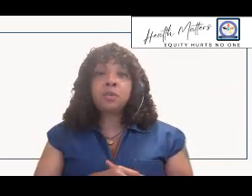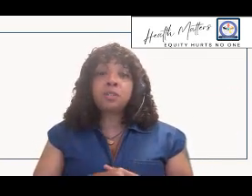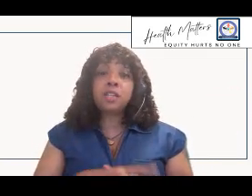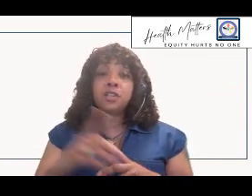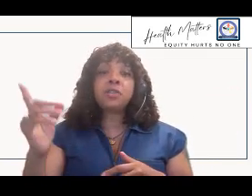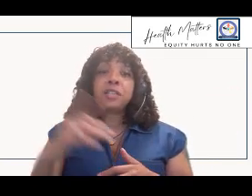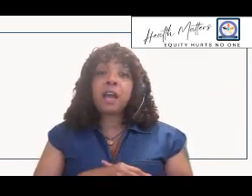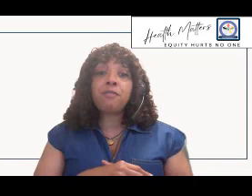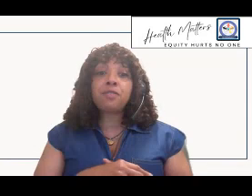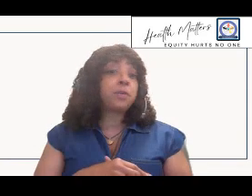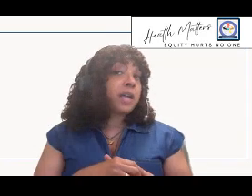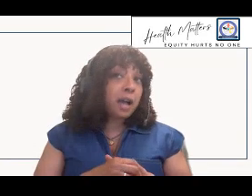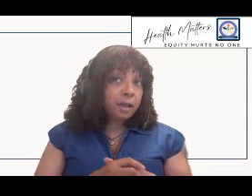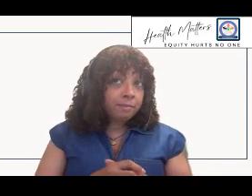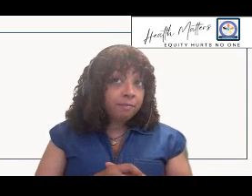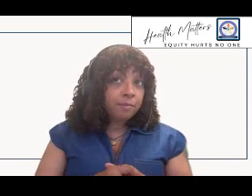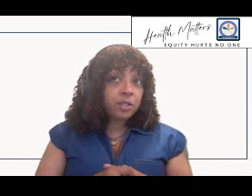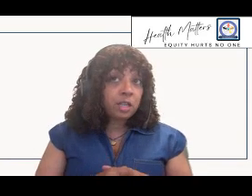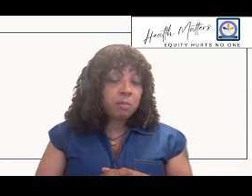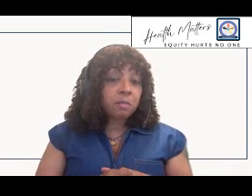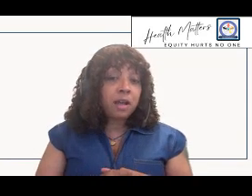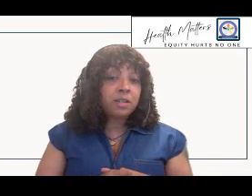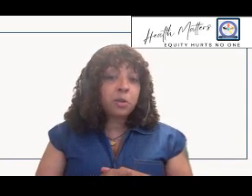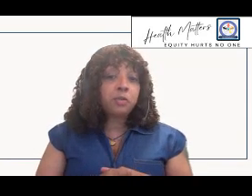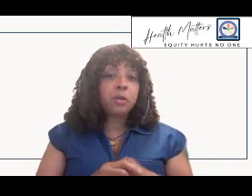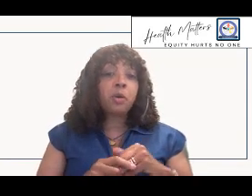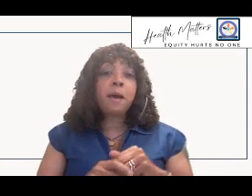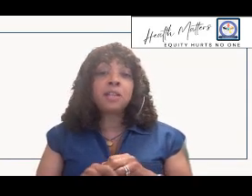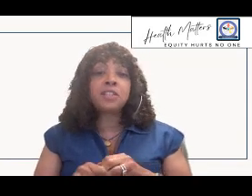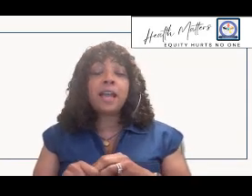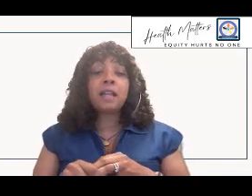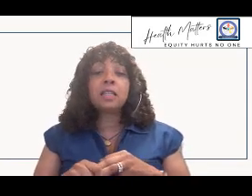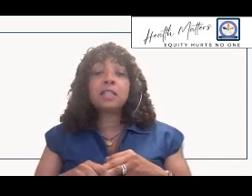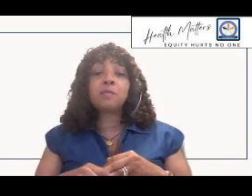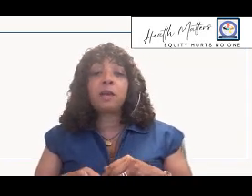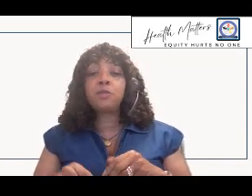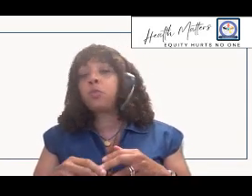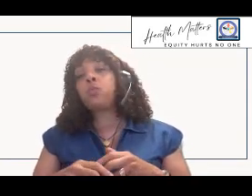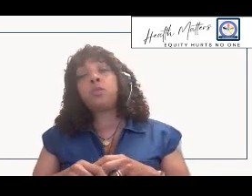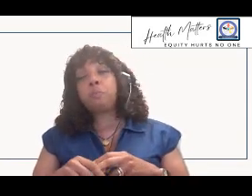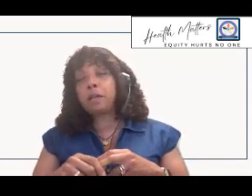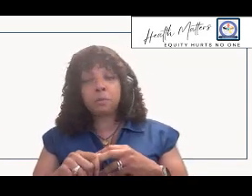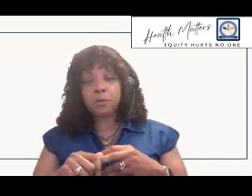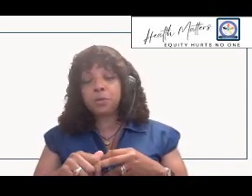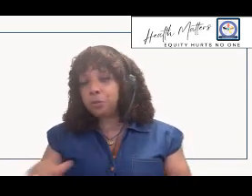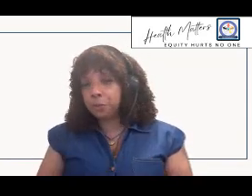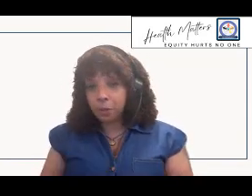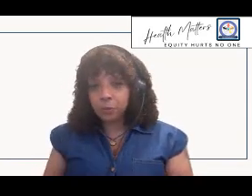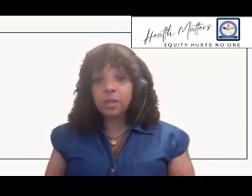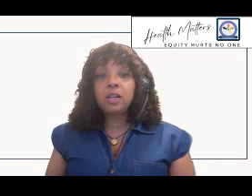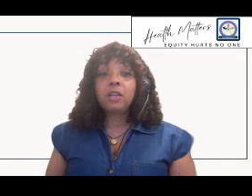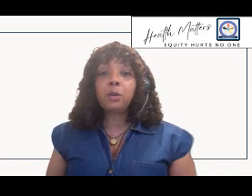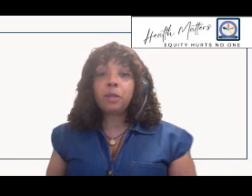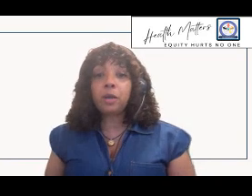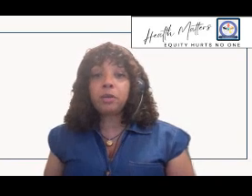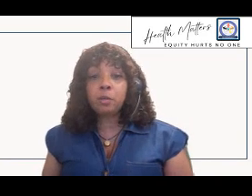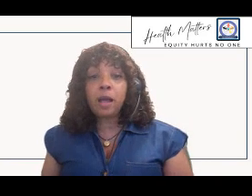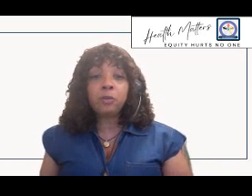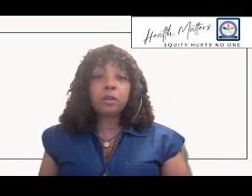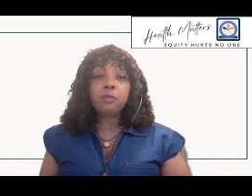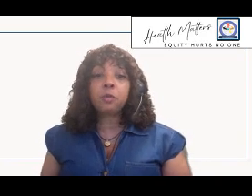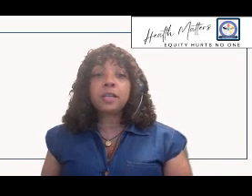also what's interesting is their staff is full-time. Just keep in mind. So if you know a policy analyst, sometimes they're the best person to know. They're